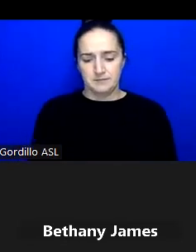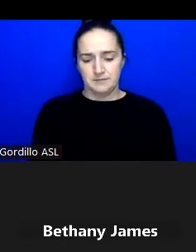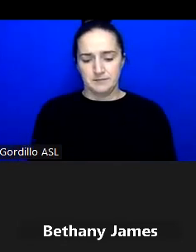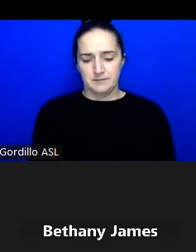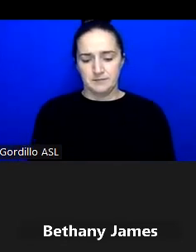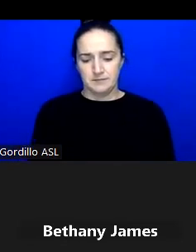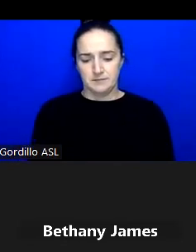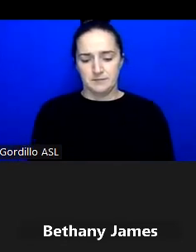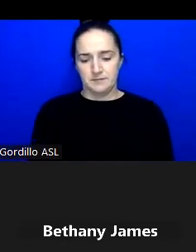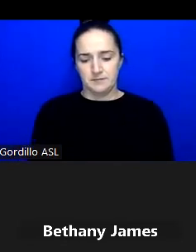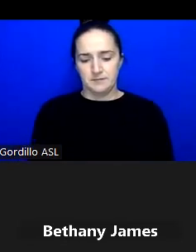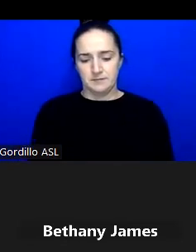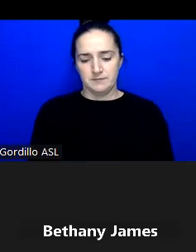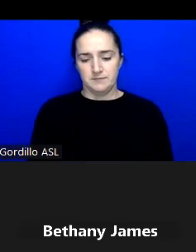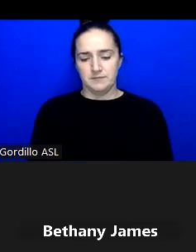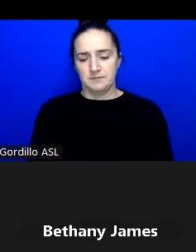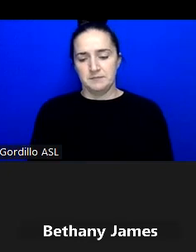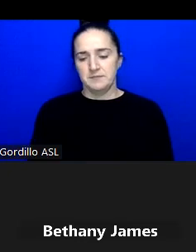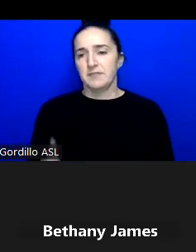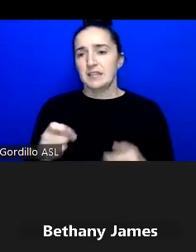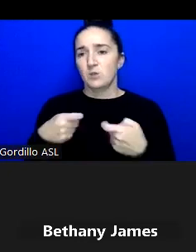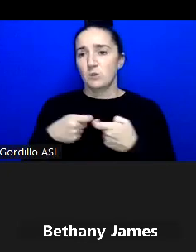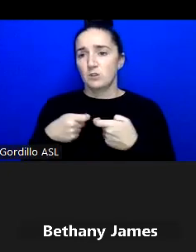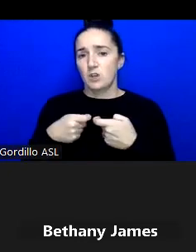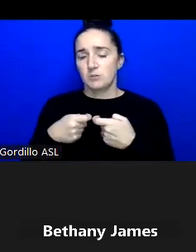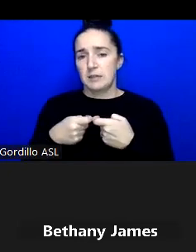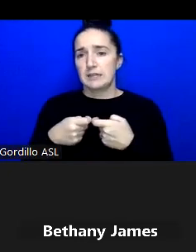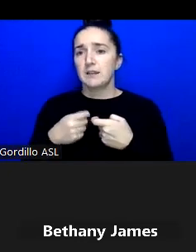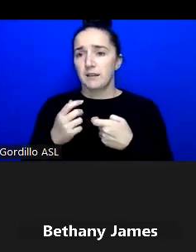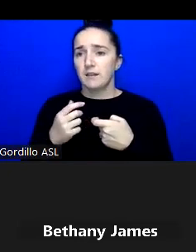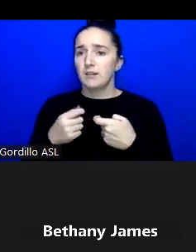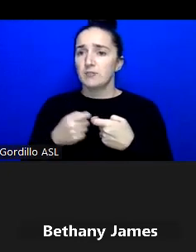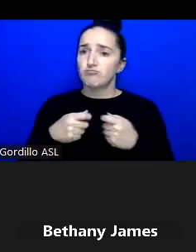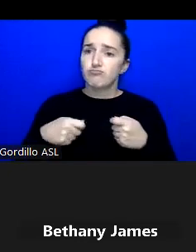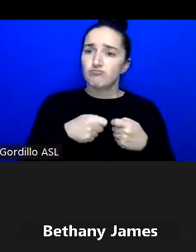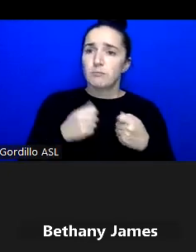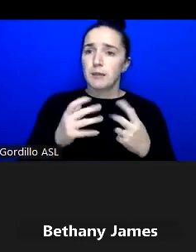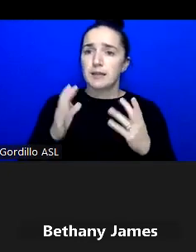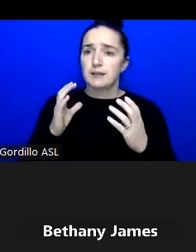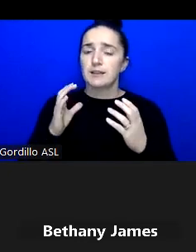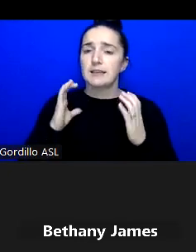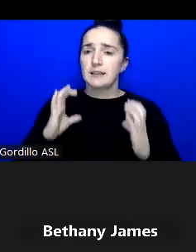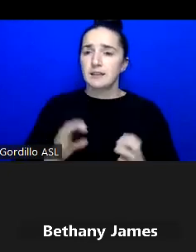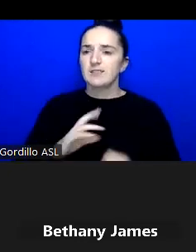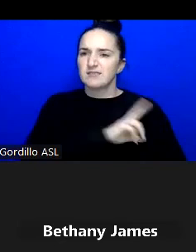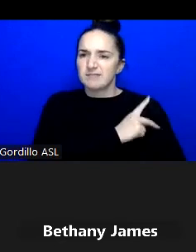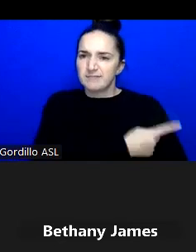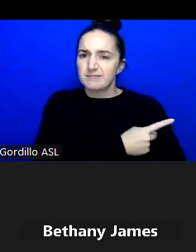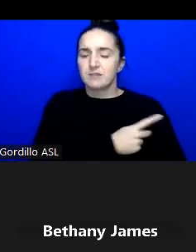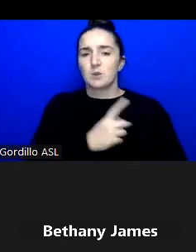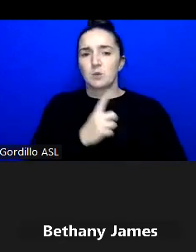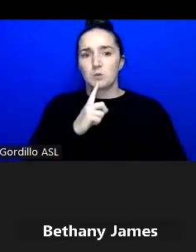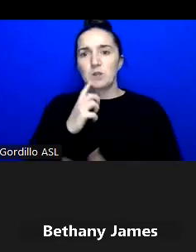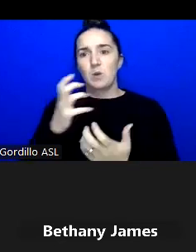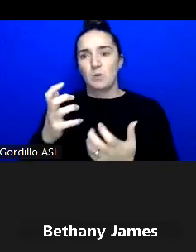one. I would say the majority of our patients really, really, really value rechargeable instruments. because it helps with not having to remember batteries